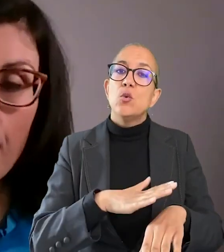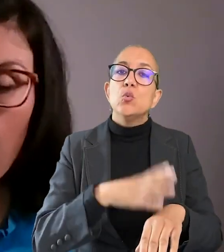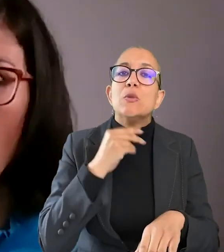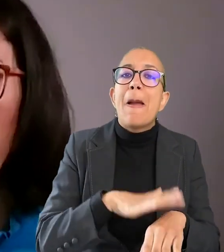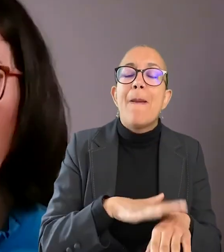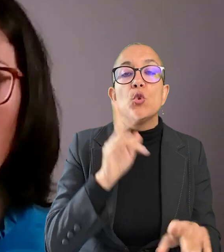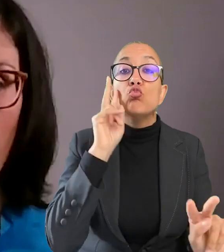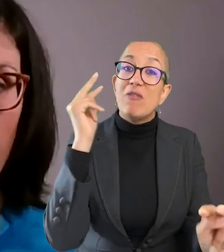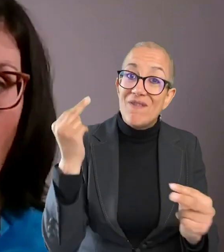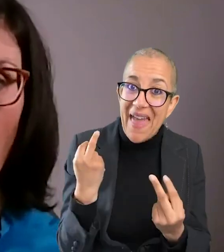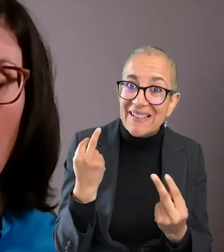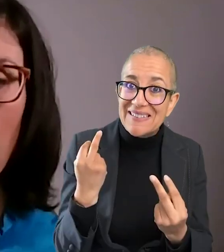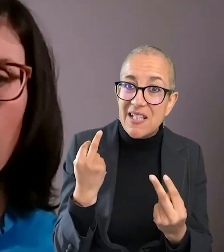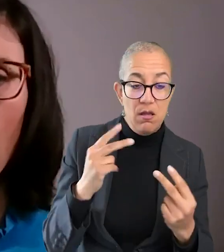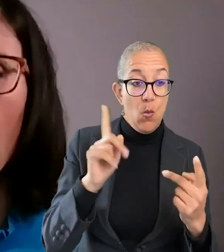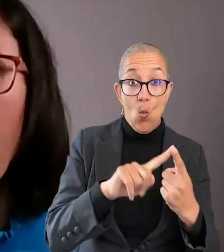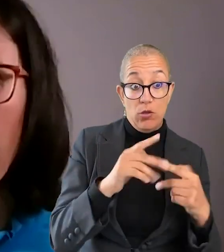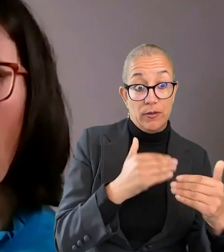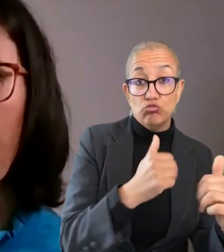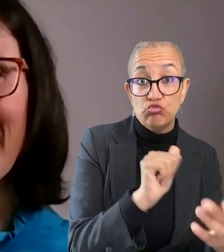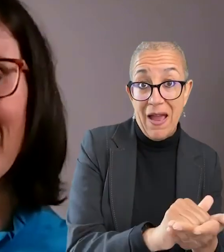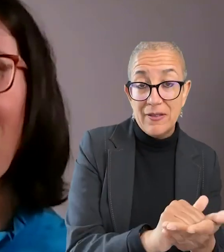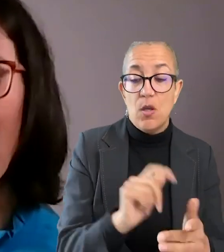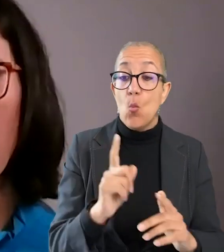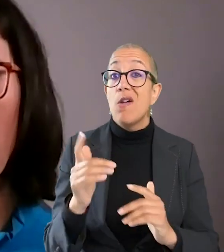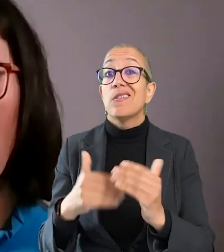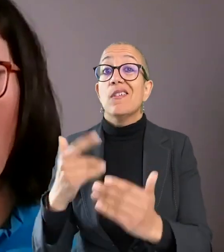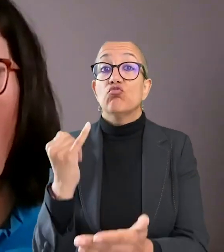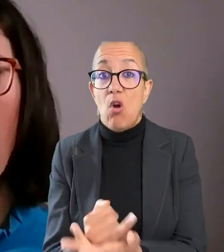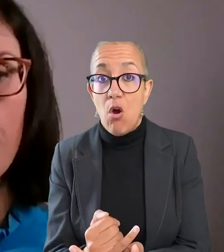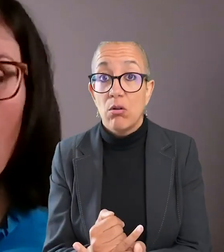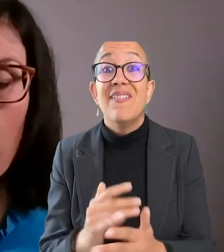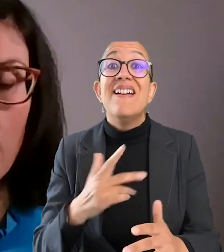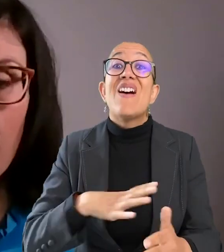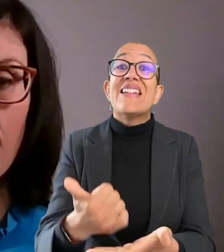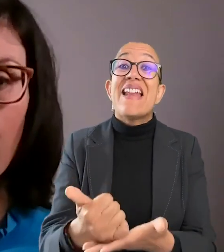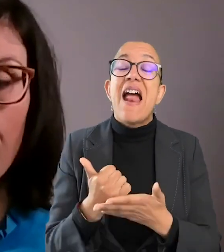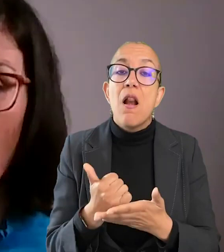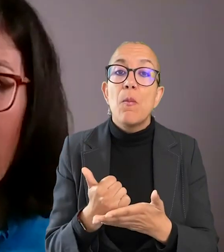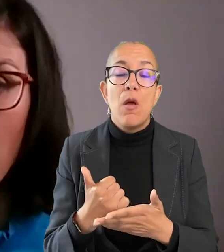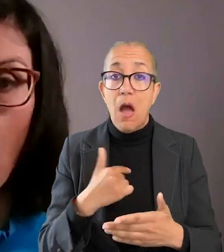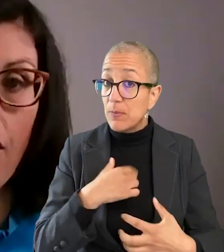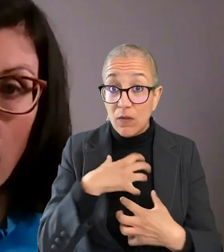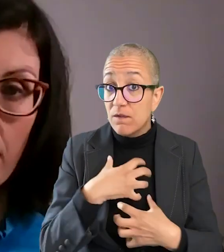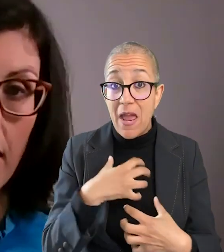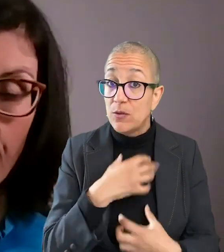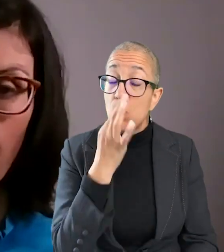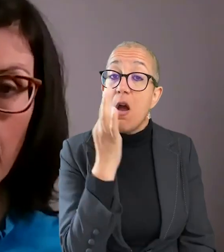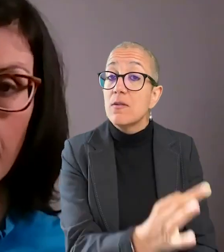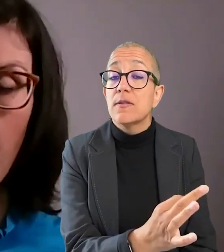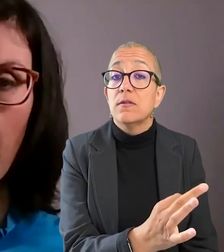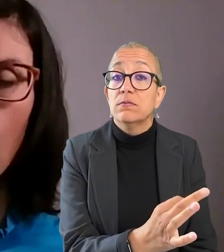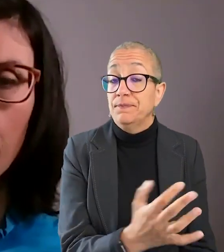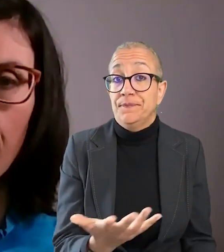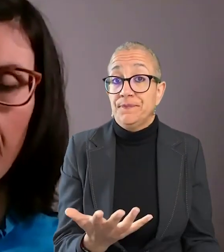on what's going right and what's going wrong, so that when I need help, I'm not afraid of asking for